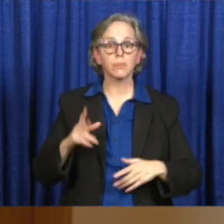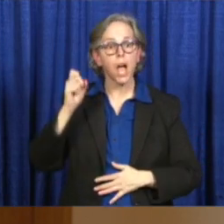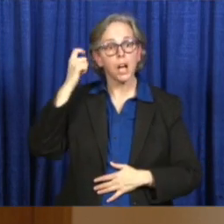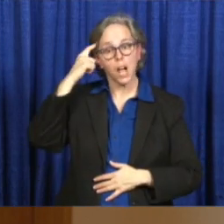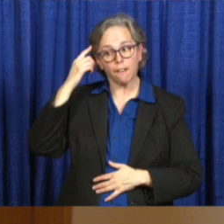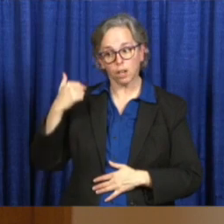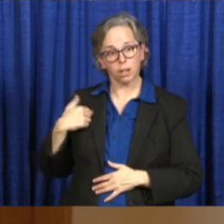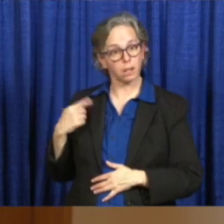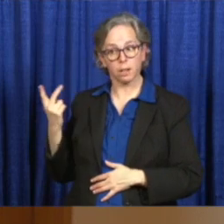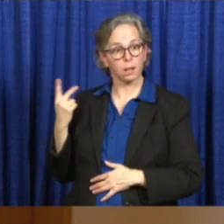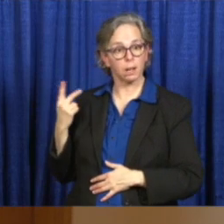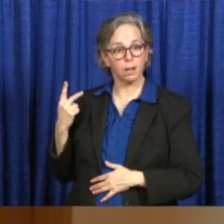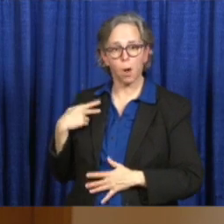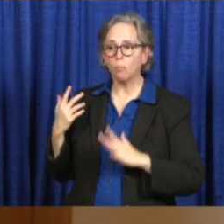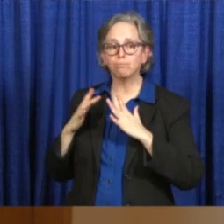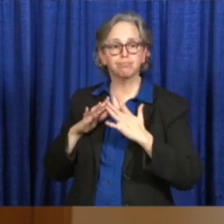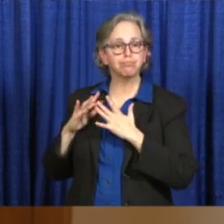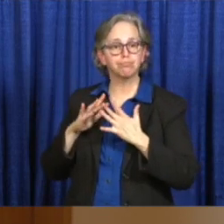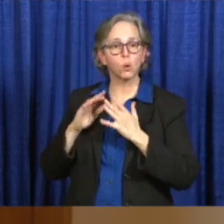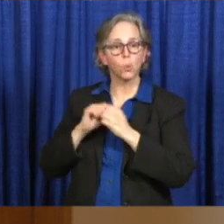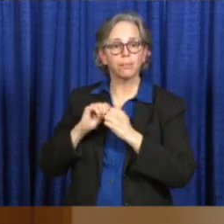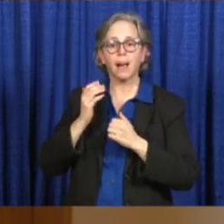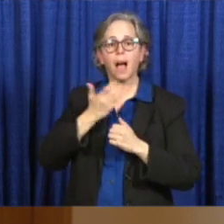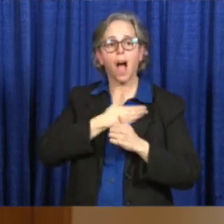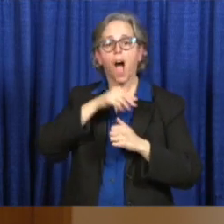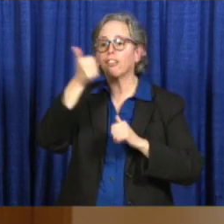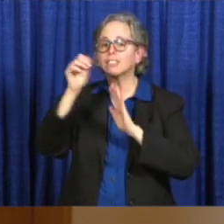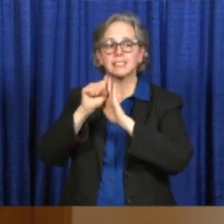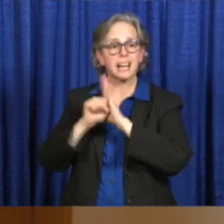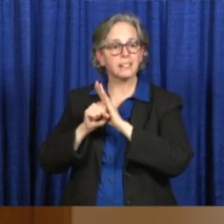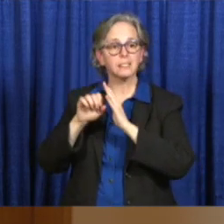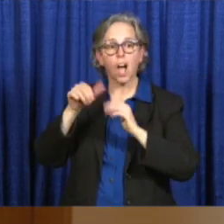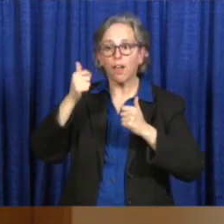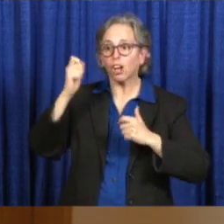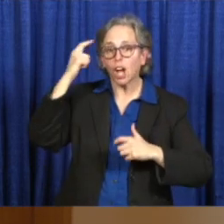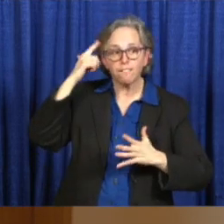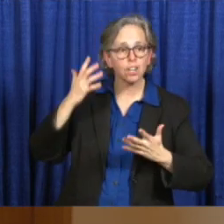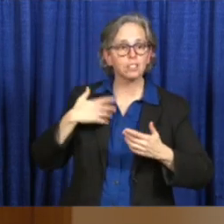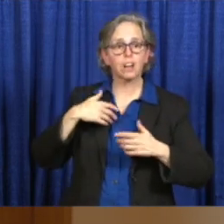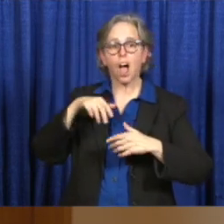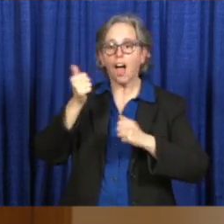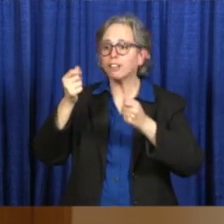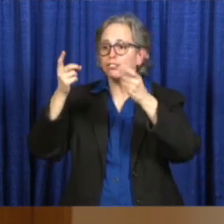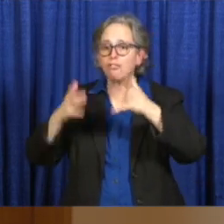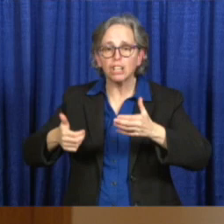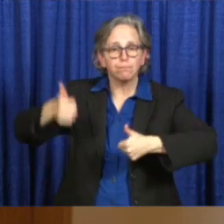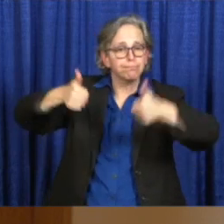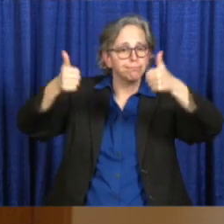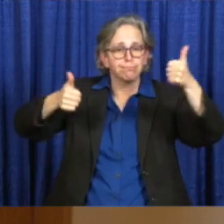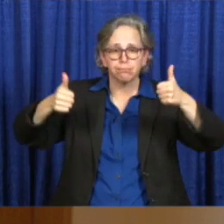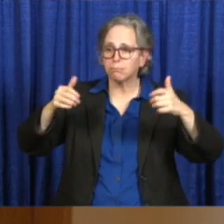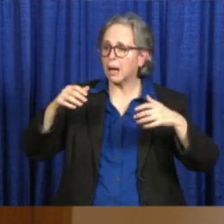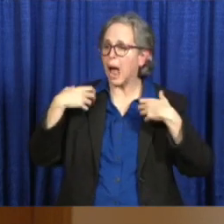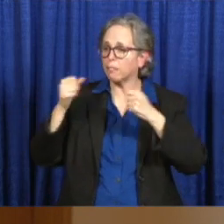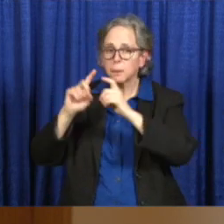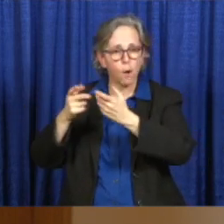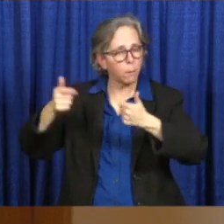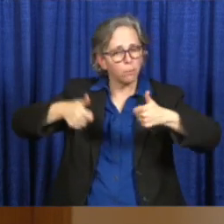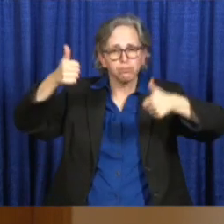quite frequently in other states to make sure that we're all communicating that as well. Thank you.